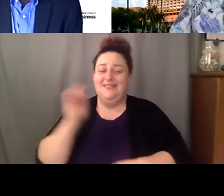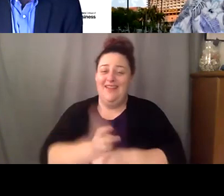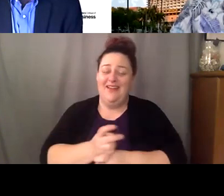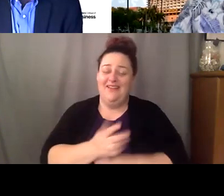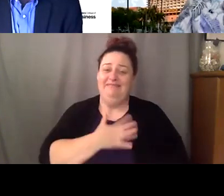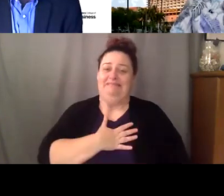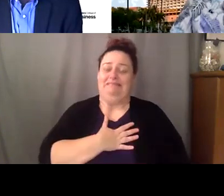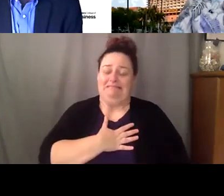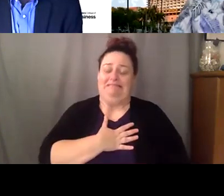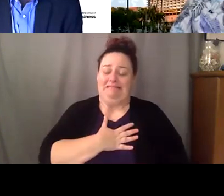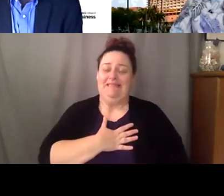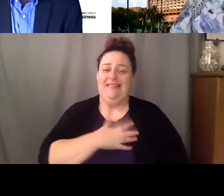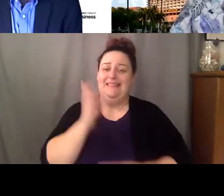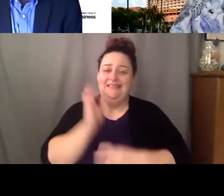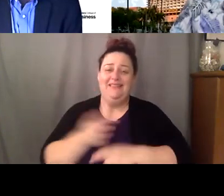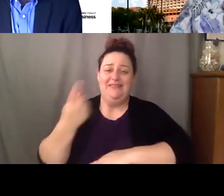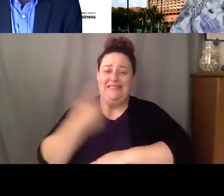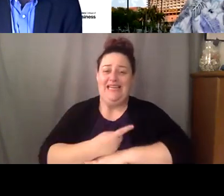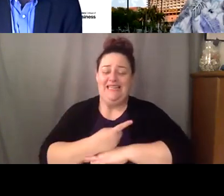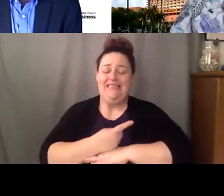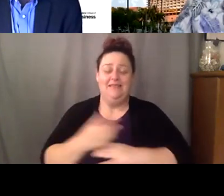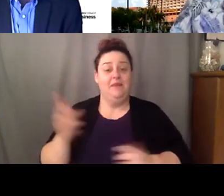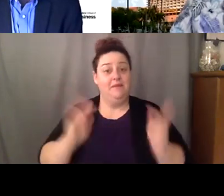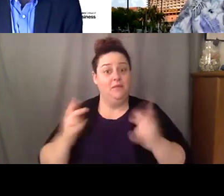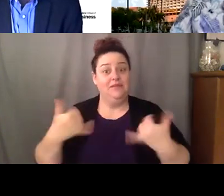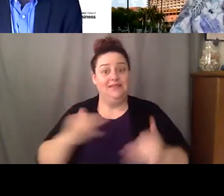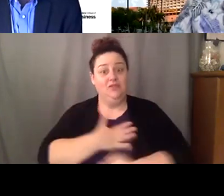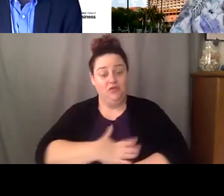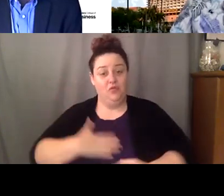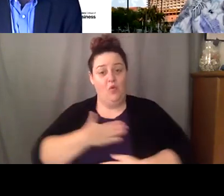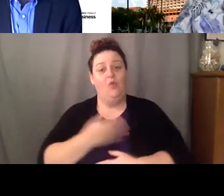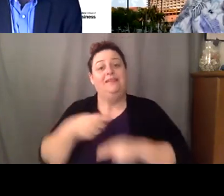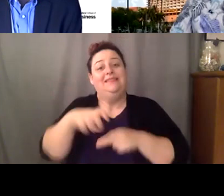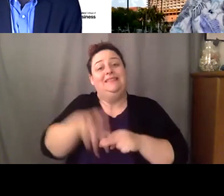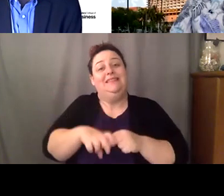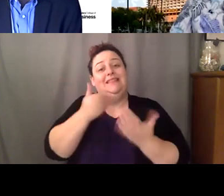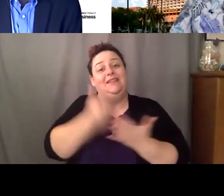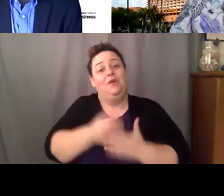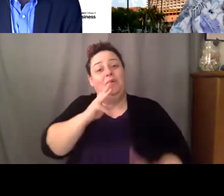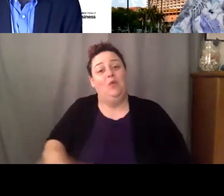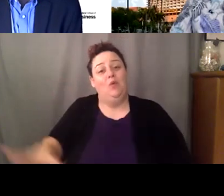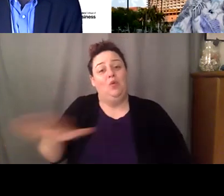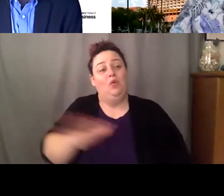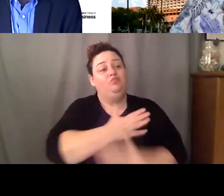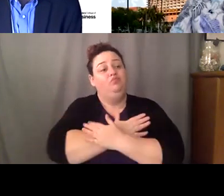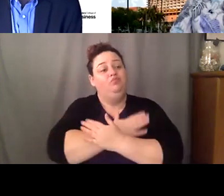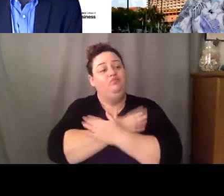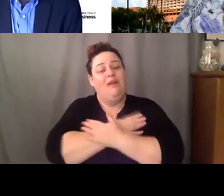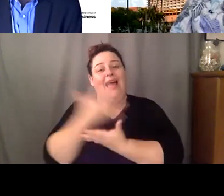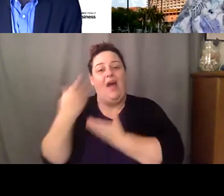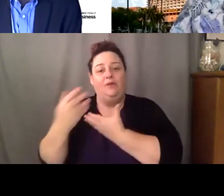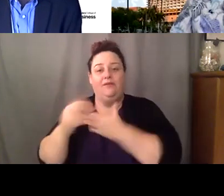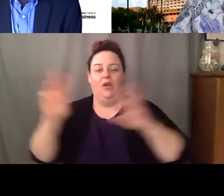those that I think are tough days, but people still enjoy getting out, sitting by the pool, relaxing, unwinding, getting out of their